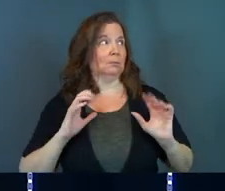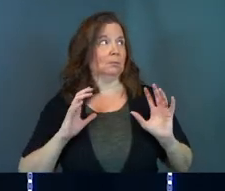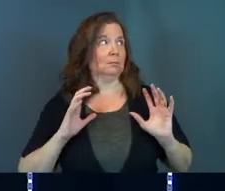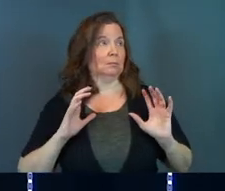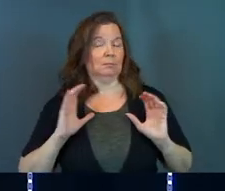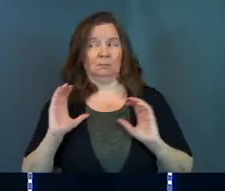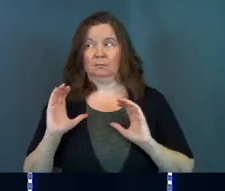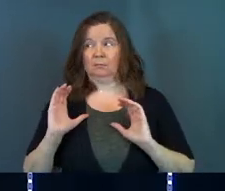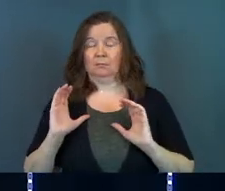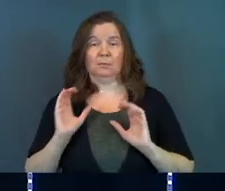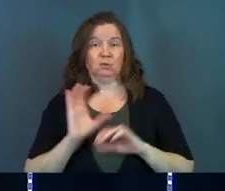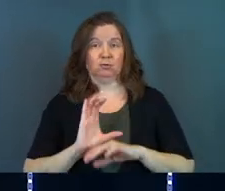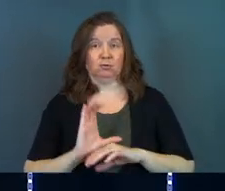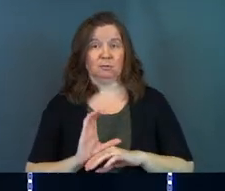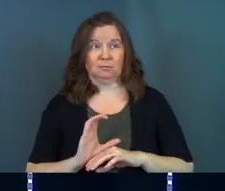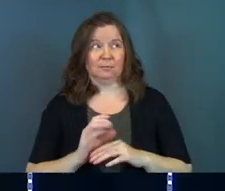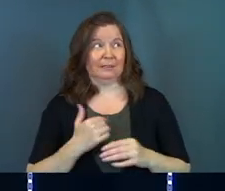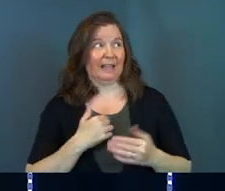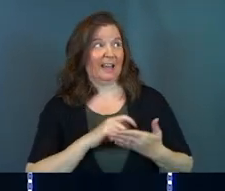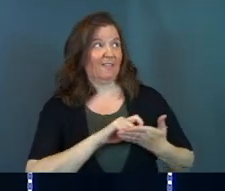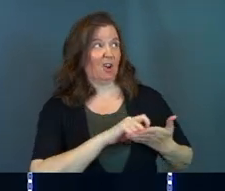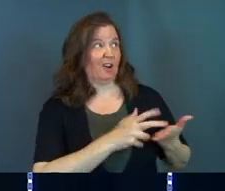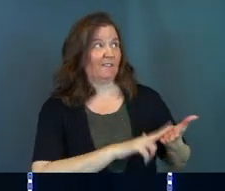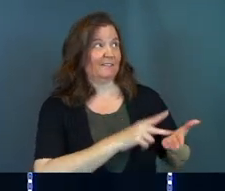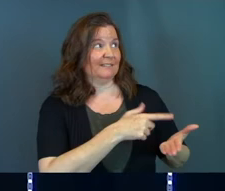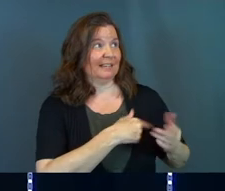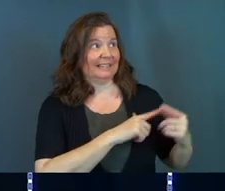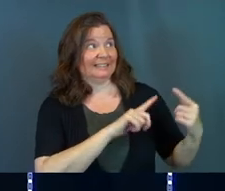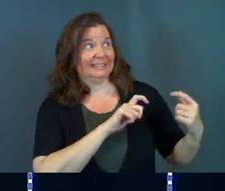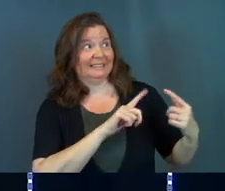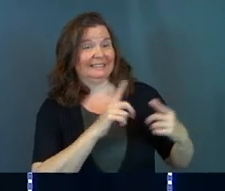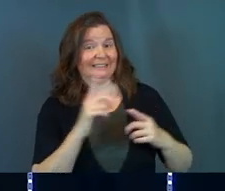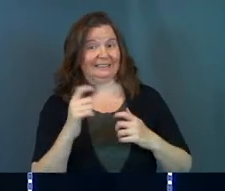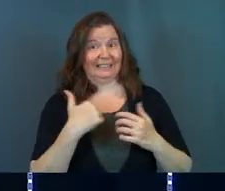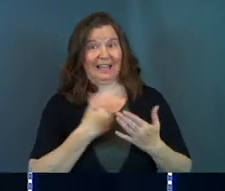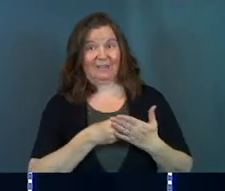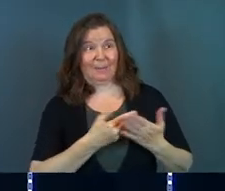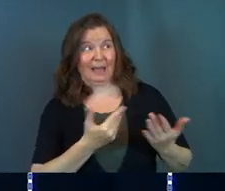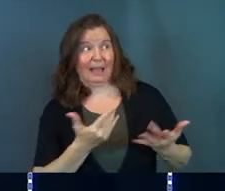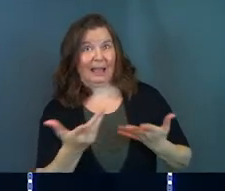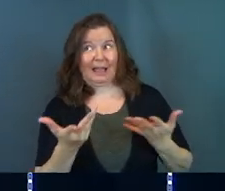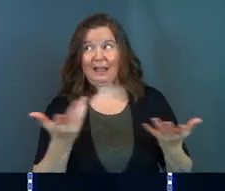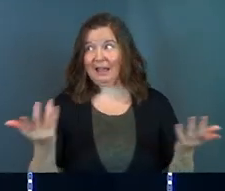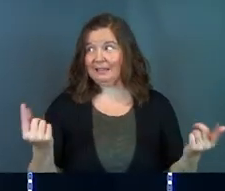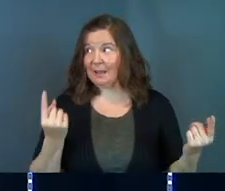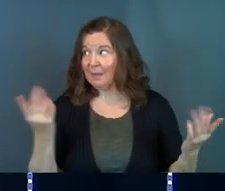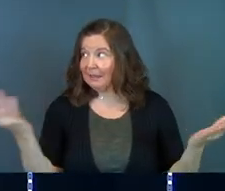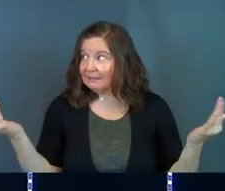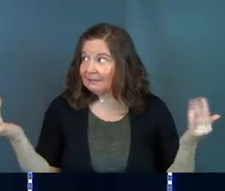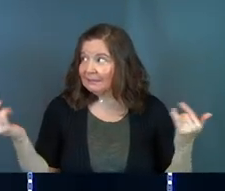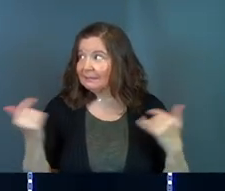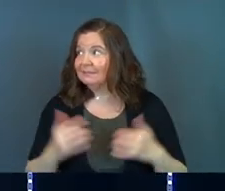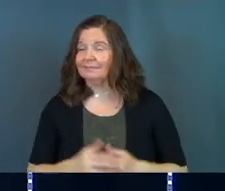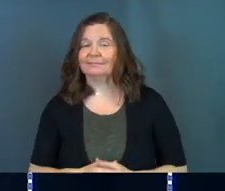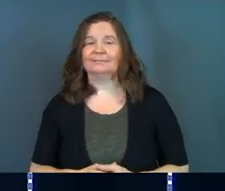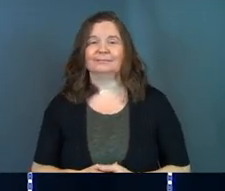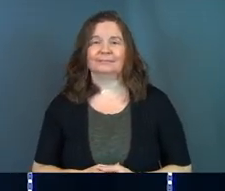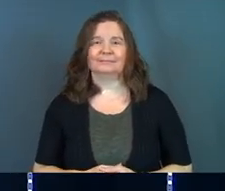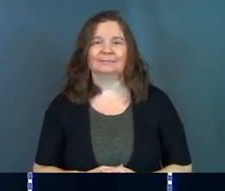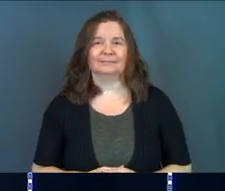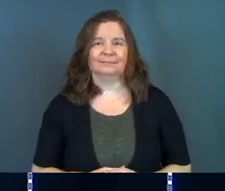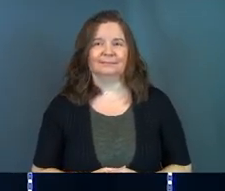church. Can I have an autograph? Can I have a selfie? Can I have some money? Can I have something?